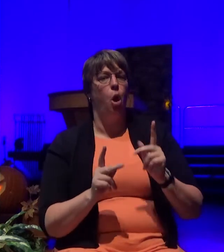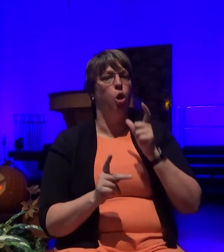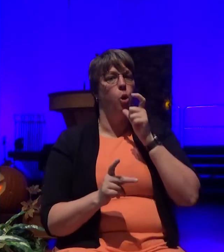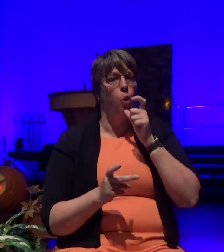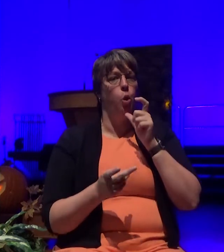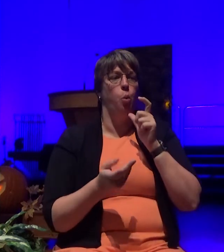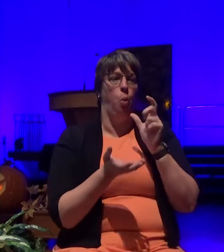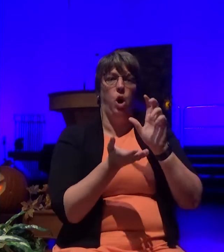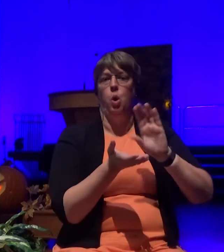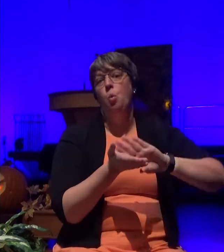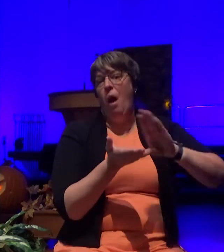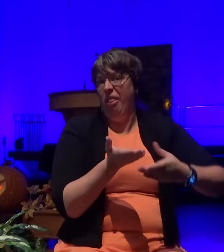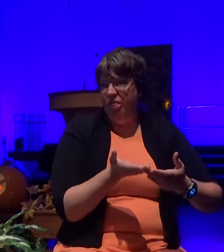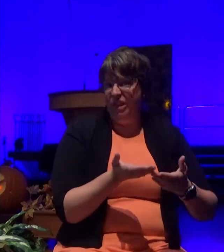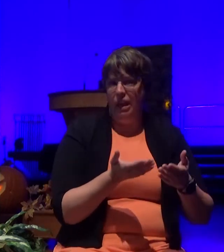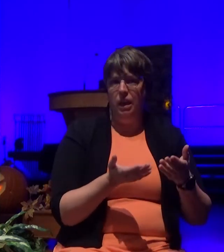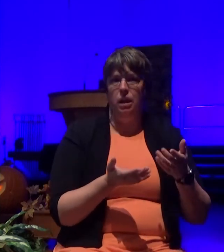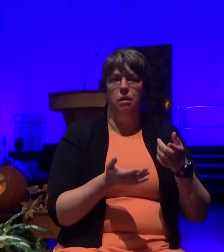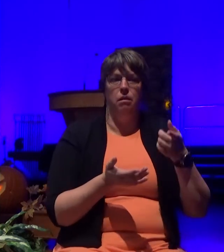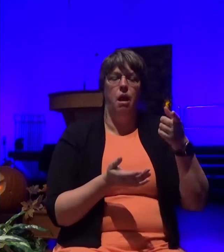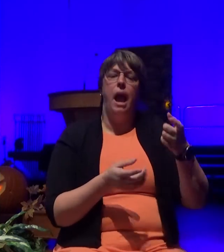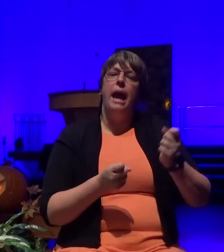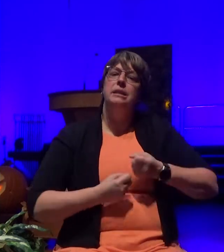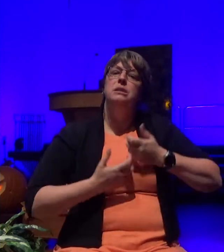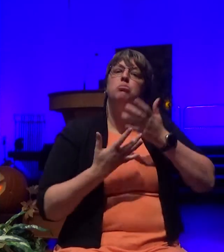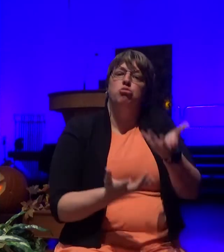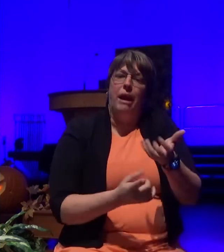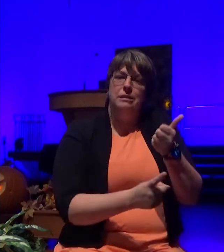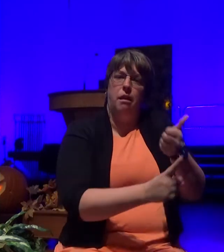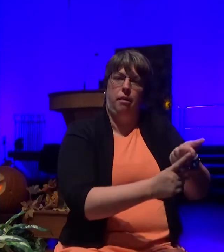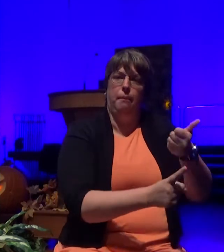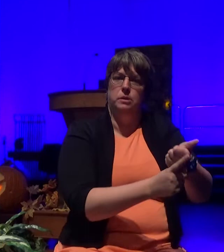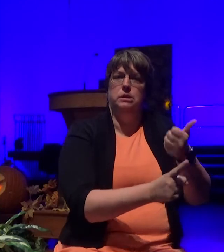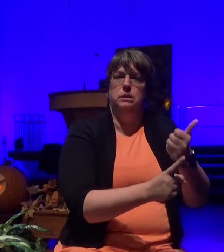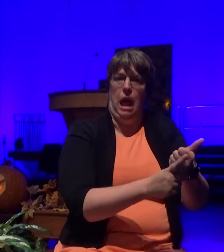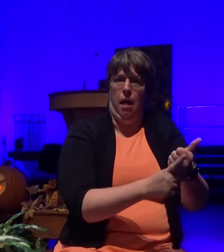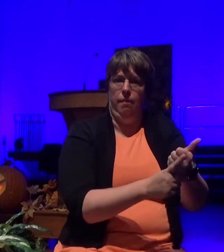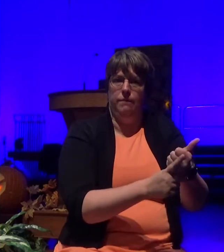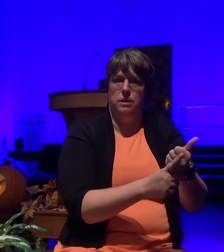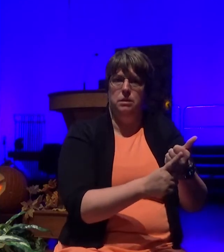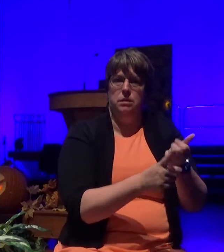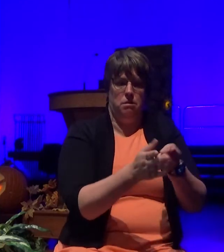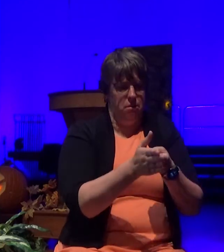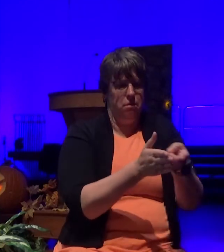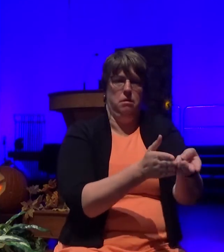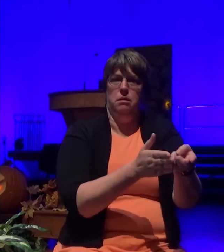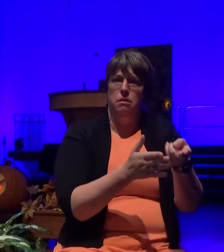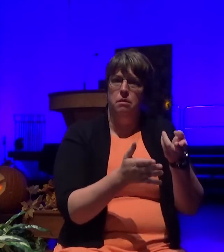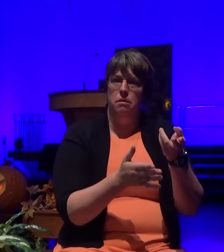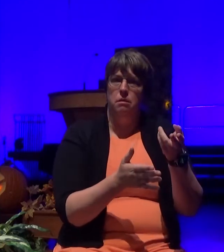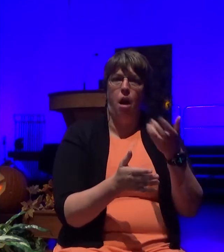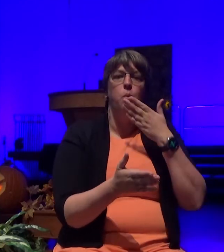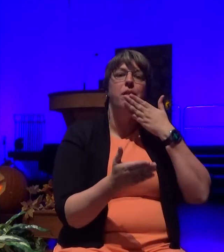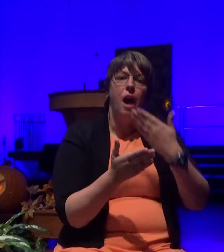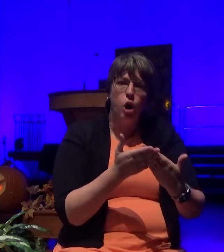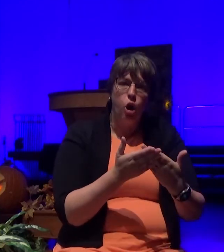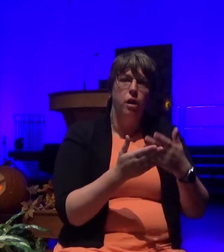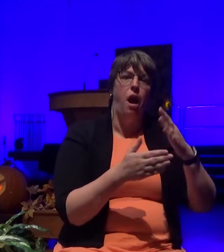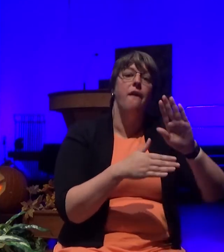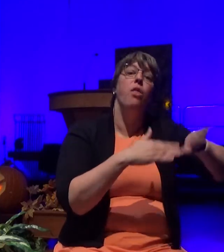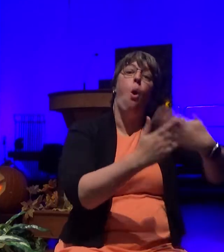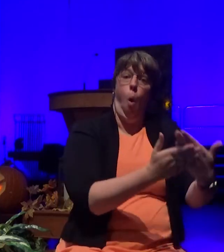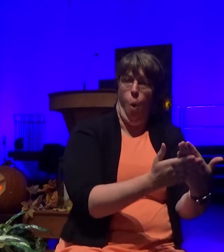their own self, the expression of their own gifts, and for the good of the whole are the wealthiest of